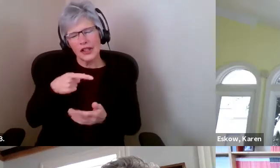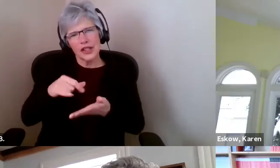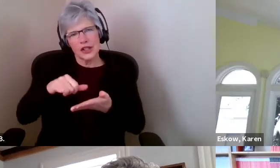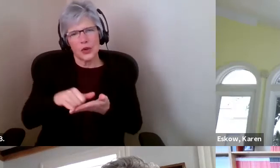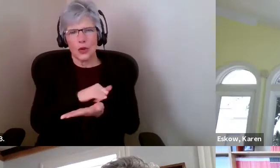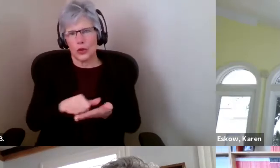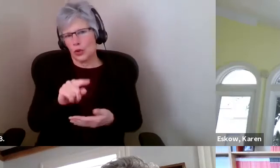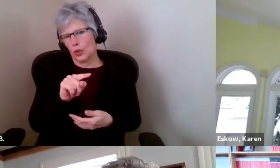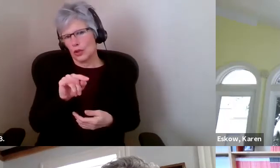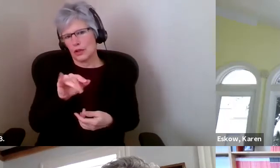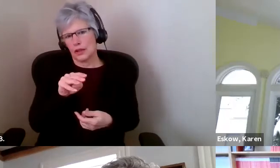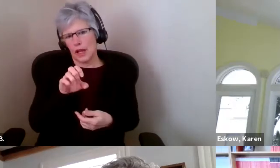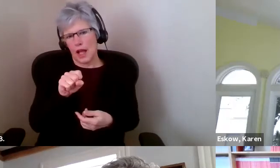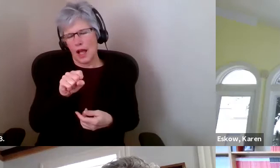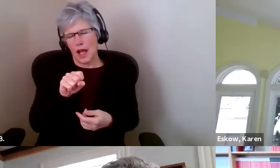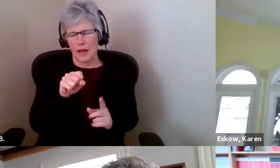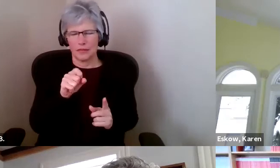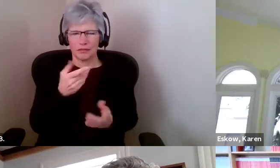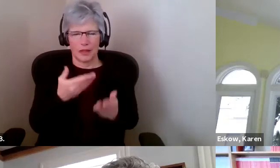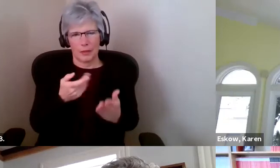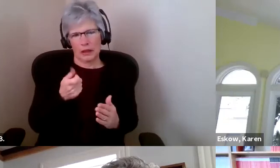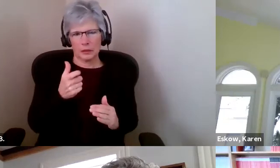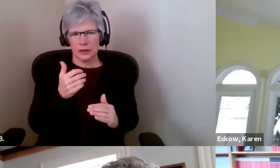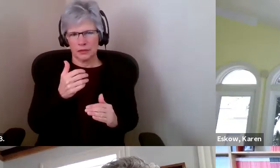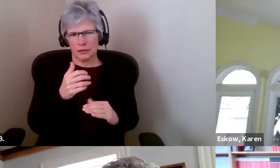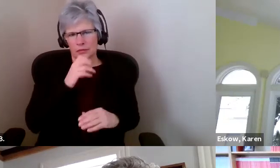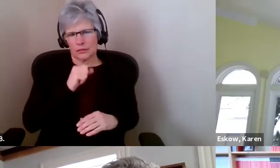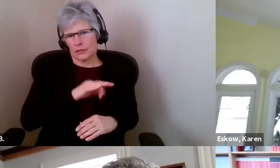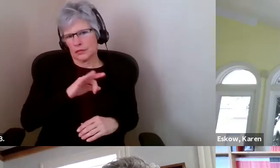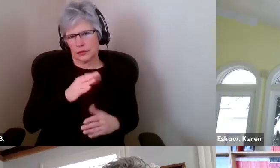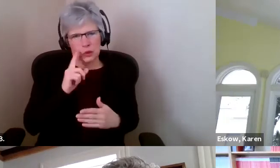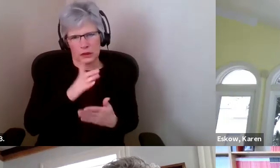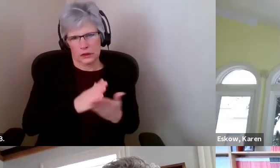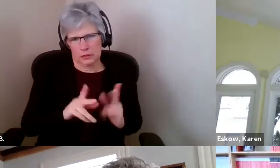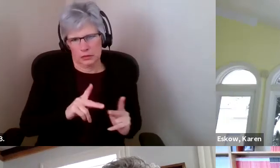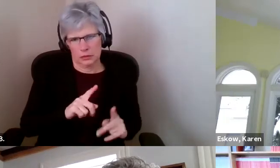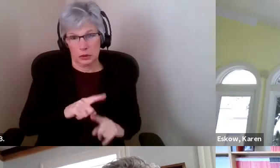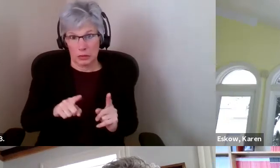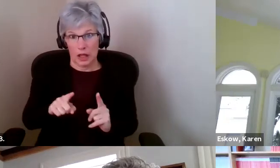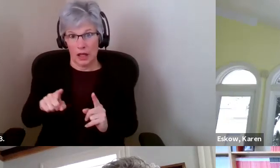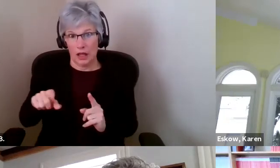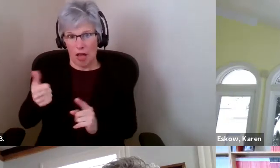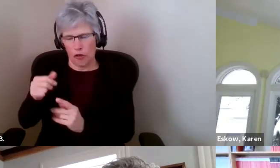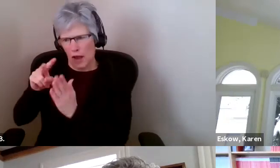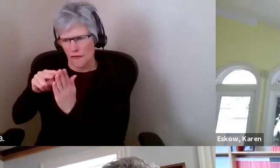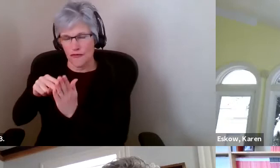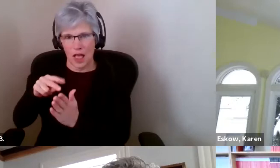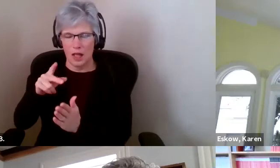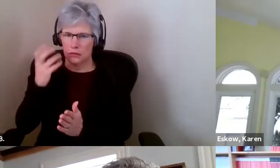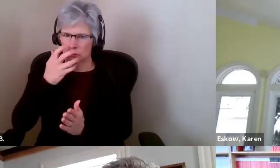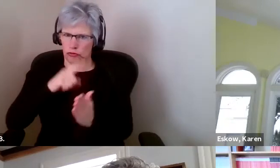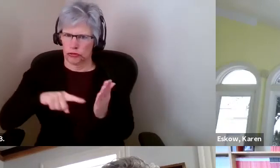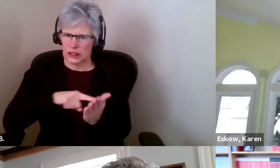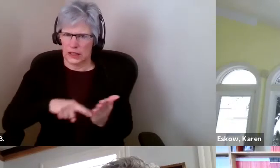you know, some less stodgy places. And the criticism was really quite severe because